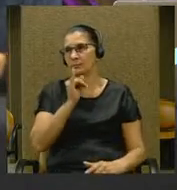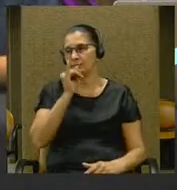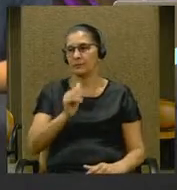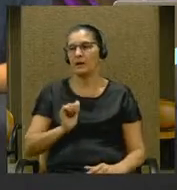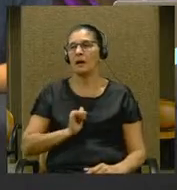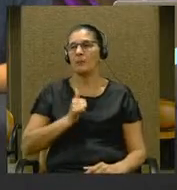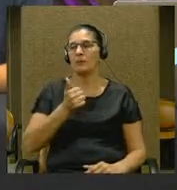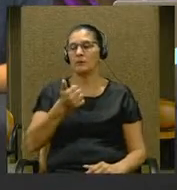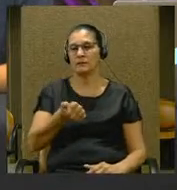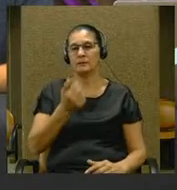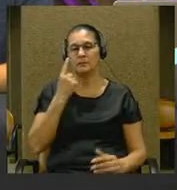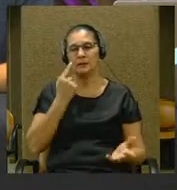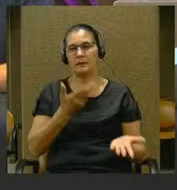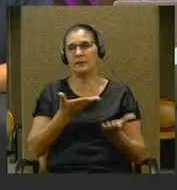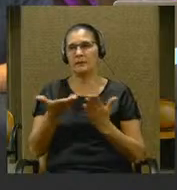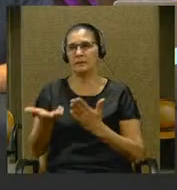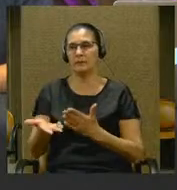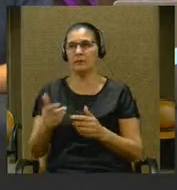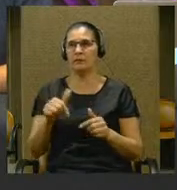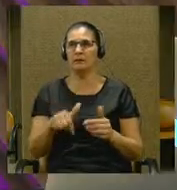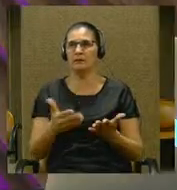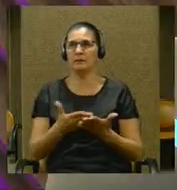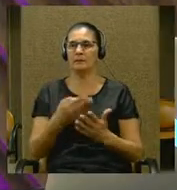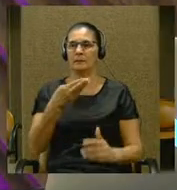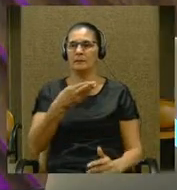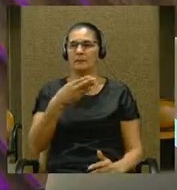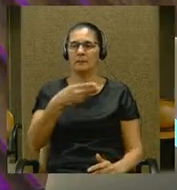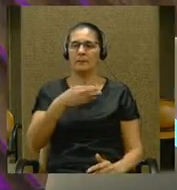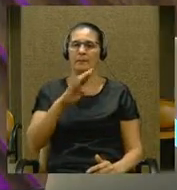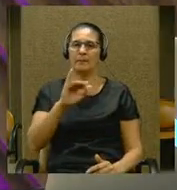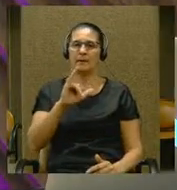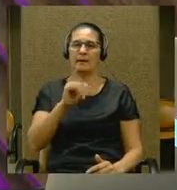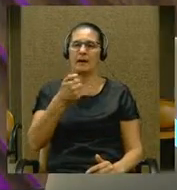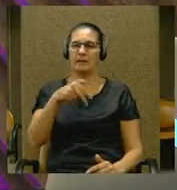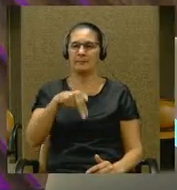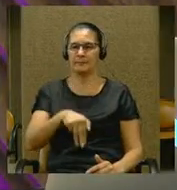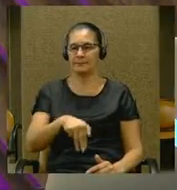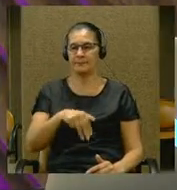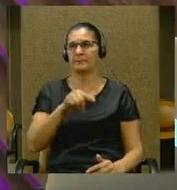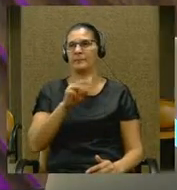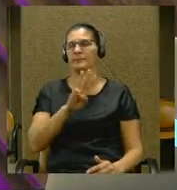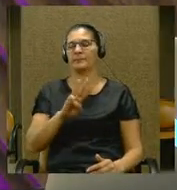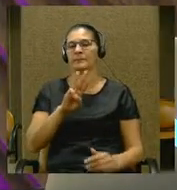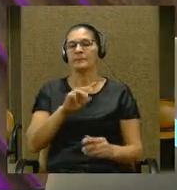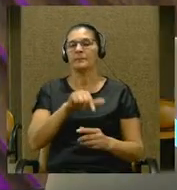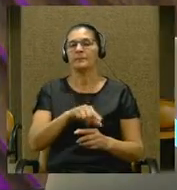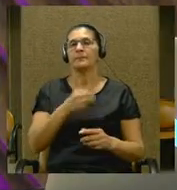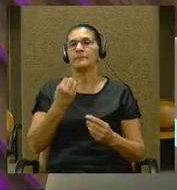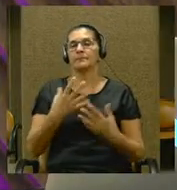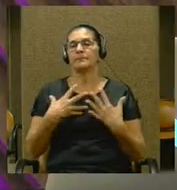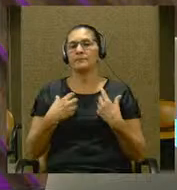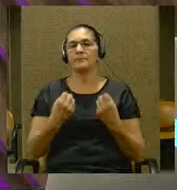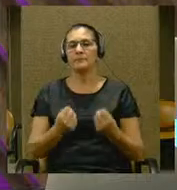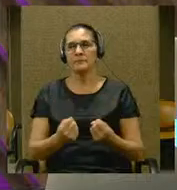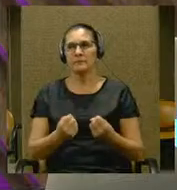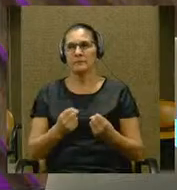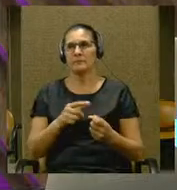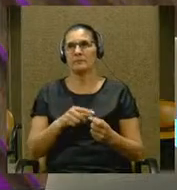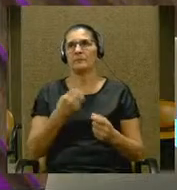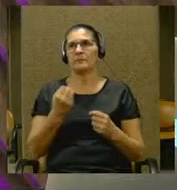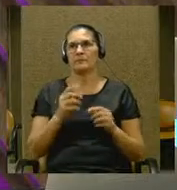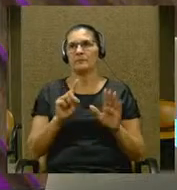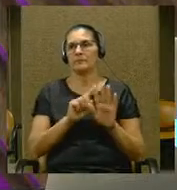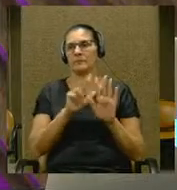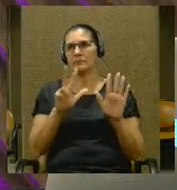next speaker. I will introduce now Brian Emerson, who was appointed Deputy Provincial